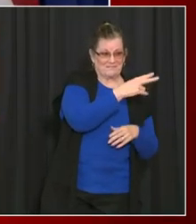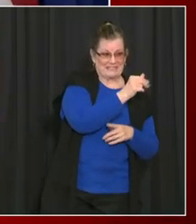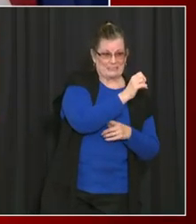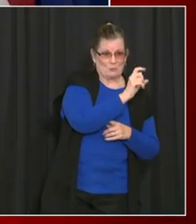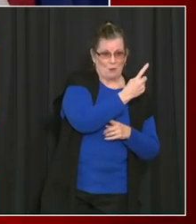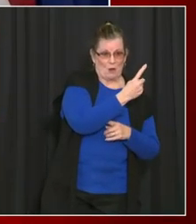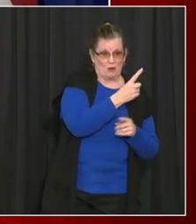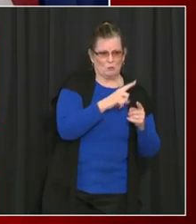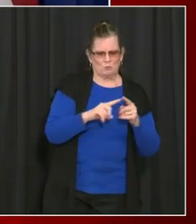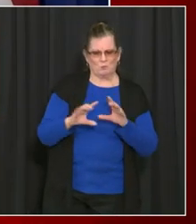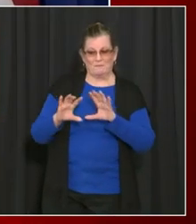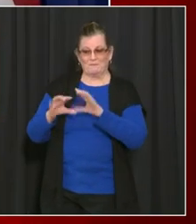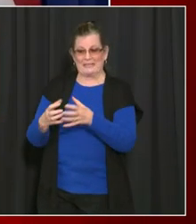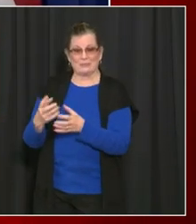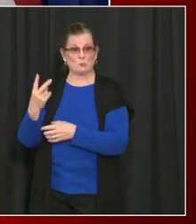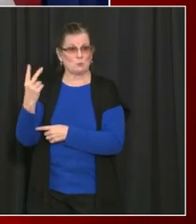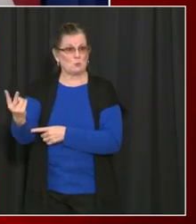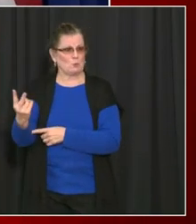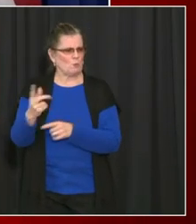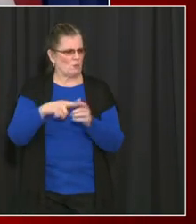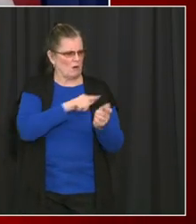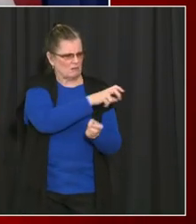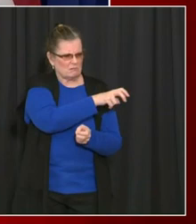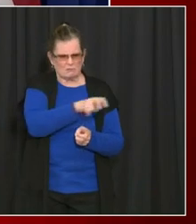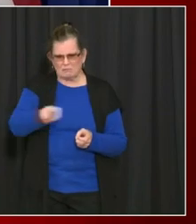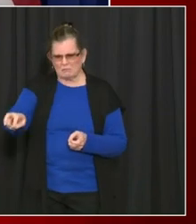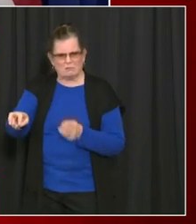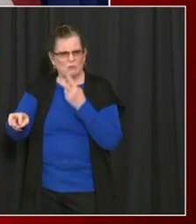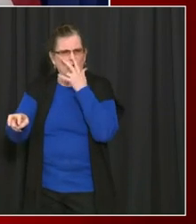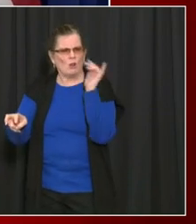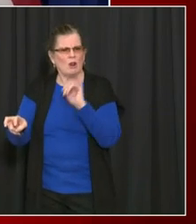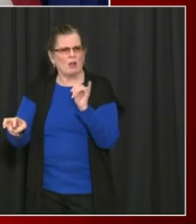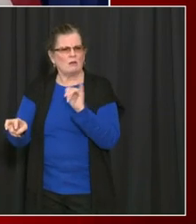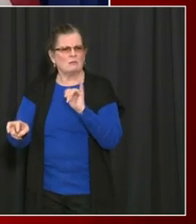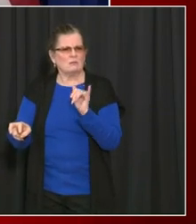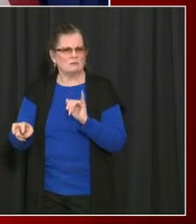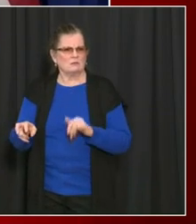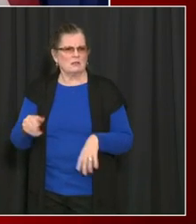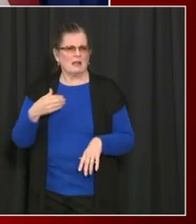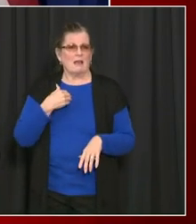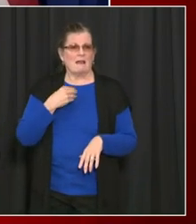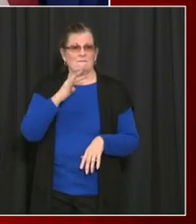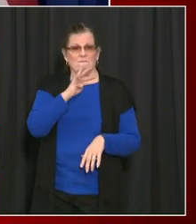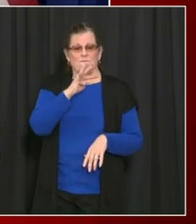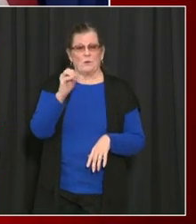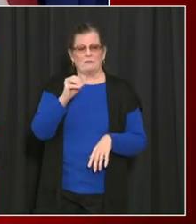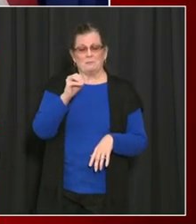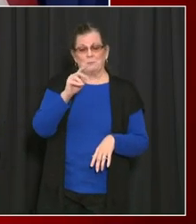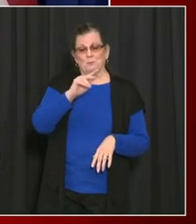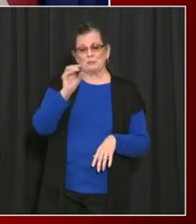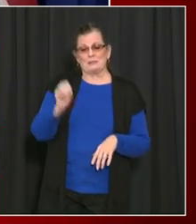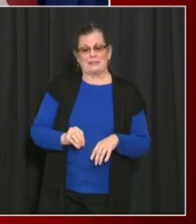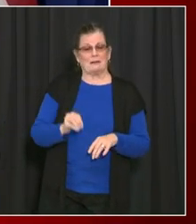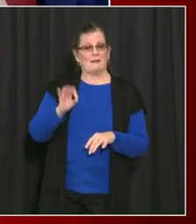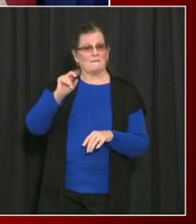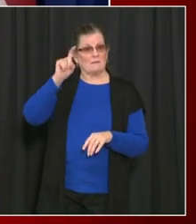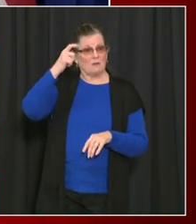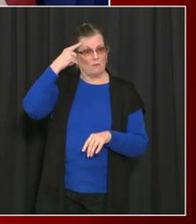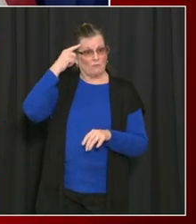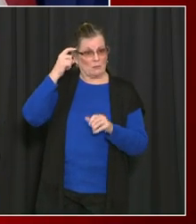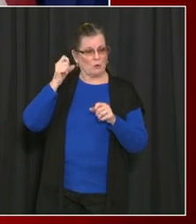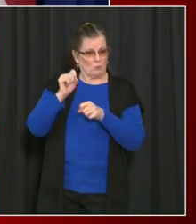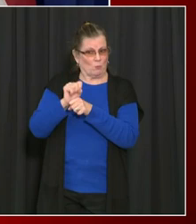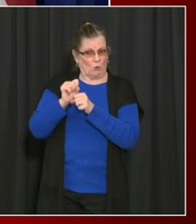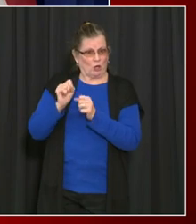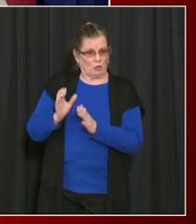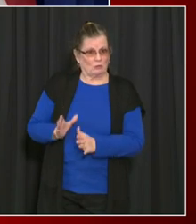we have about 40% of DC government workers who are reporting to work,